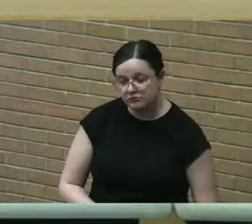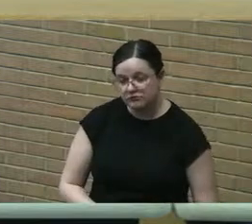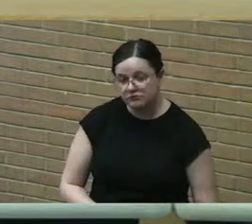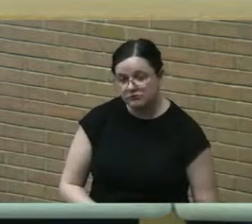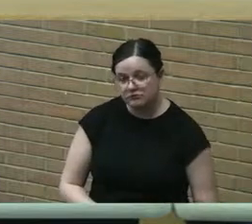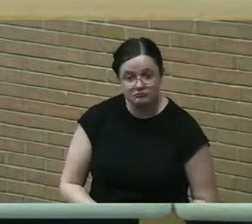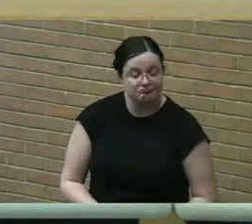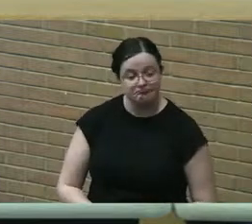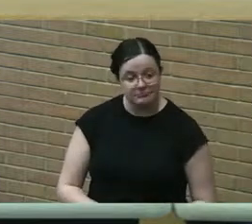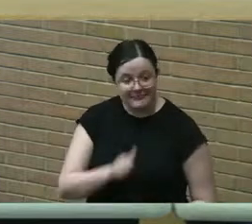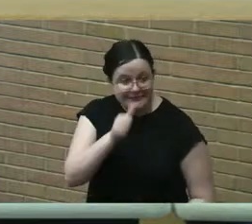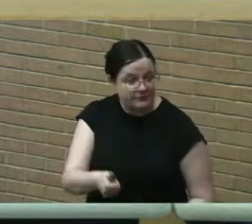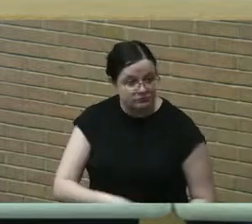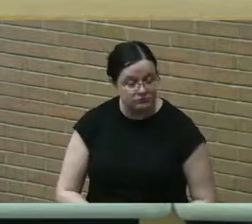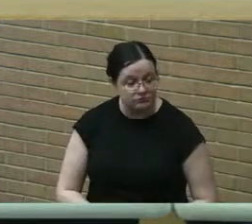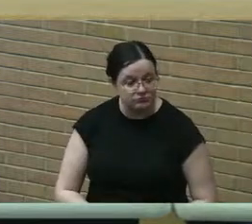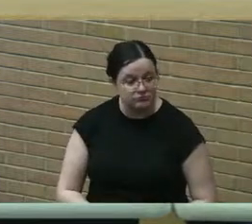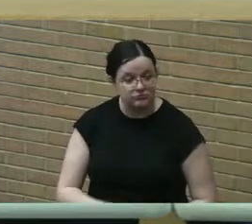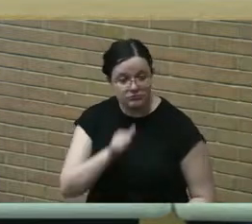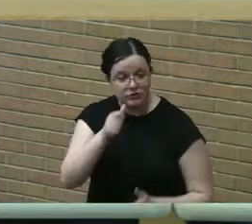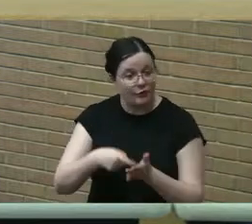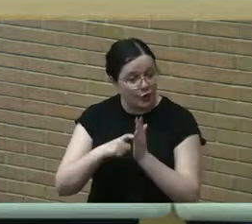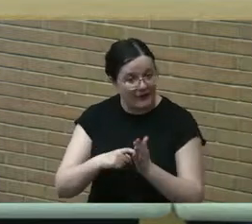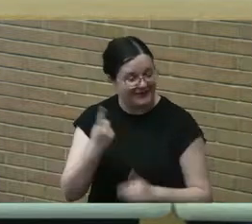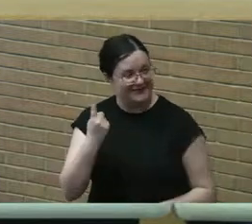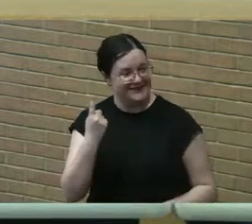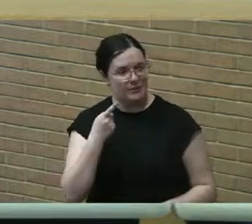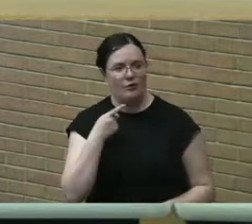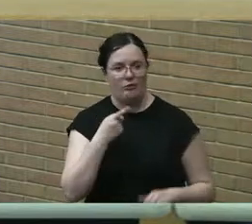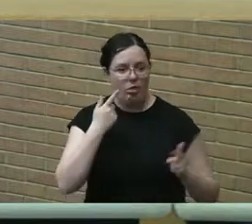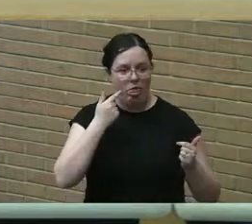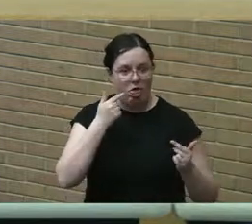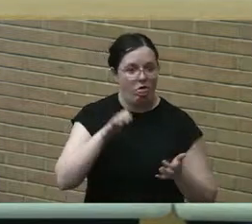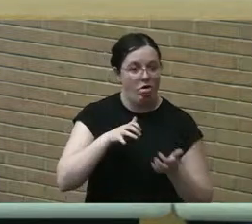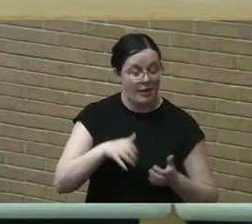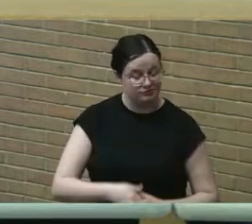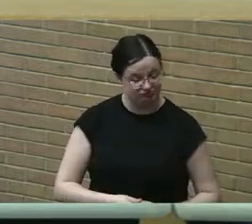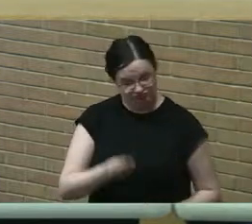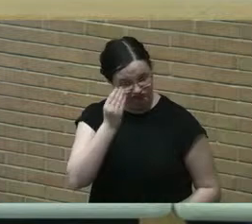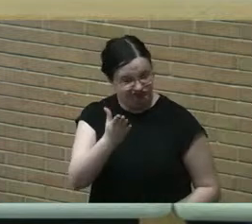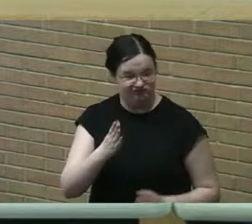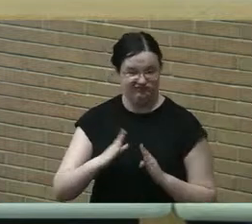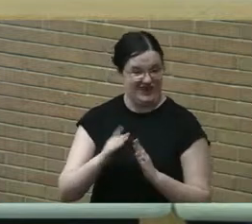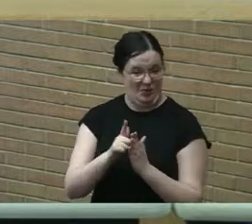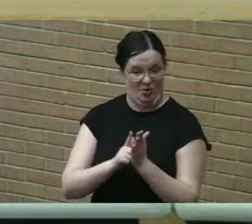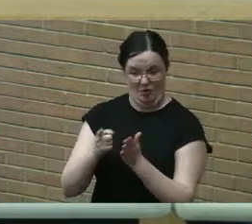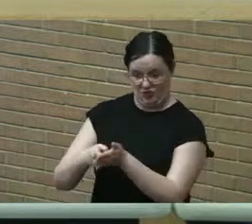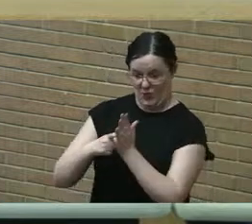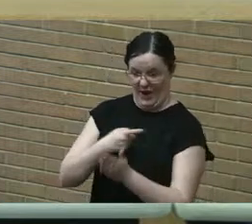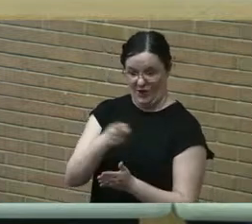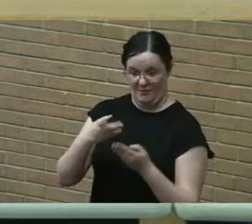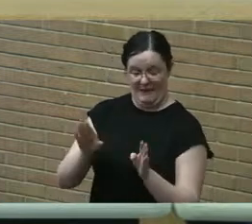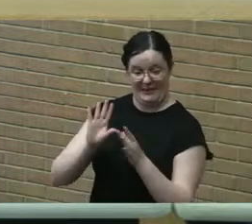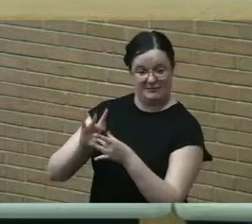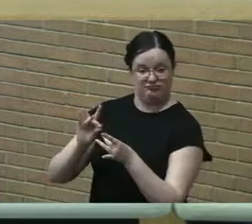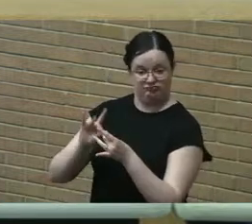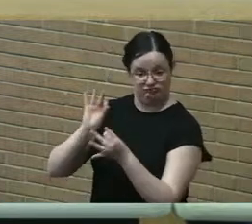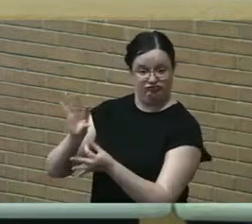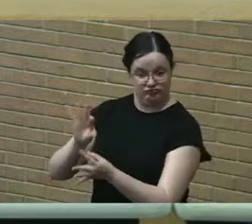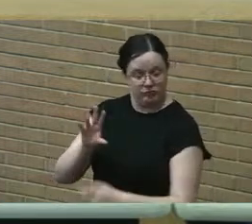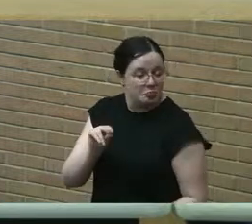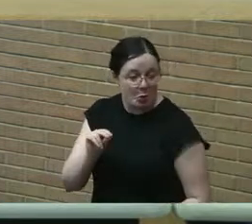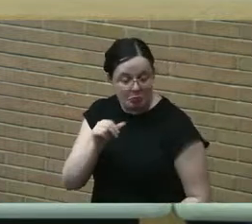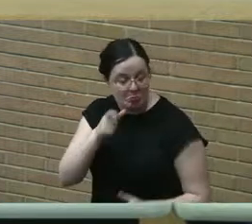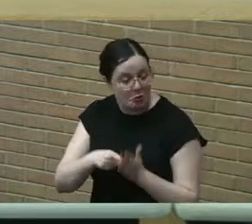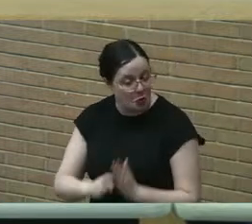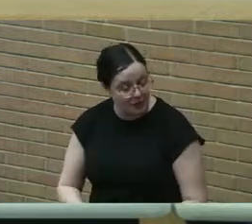It doesn't. Someone chuckled at that. Town law doesn't require that. We have thought for years